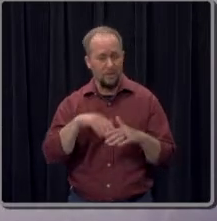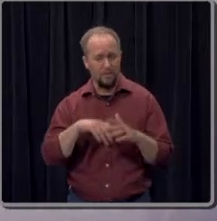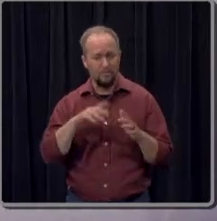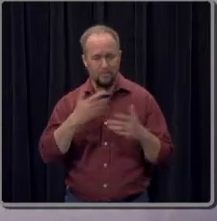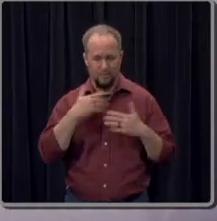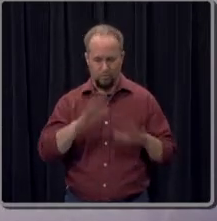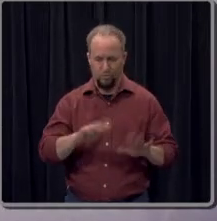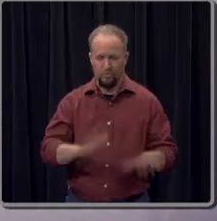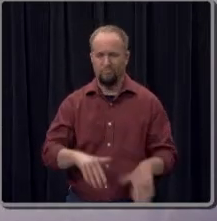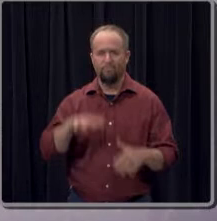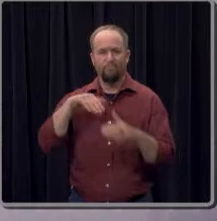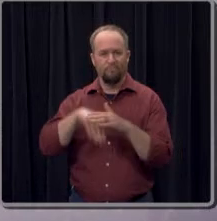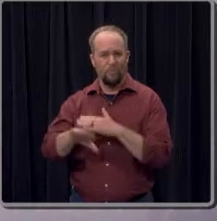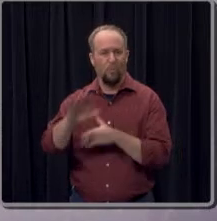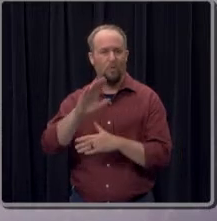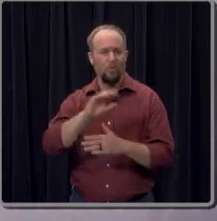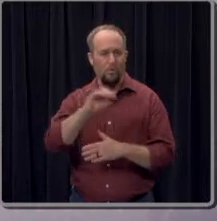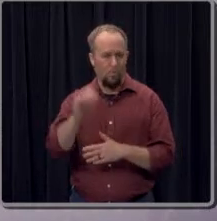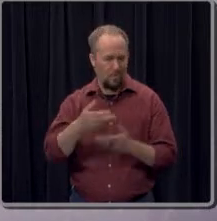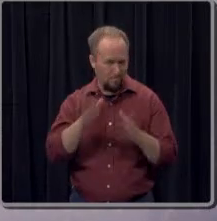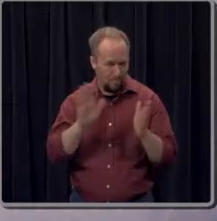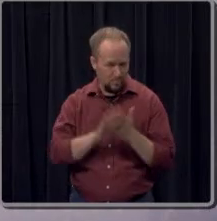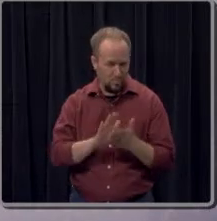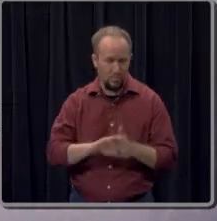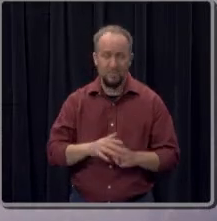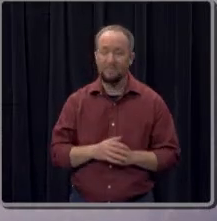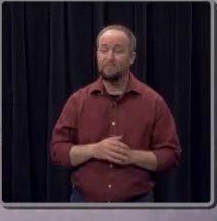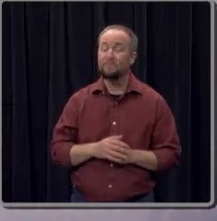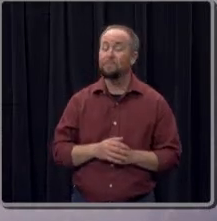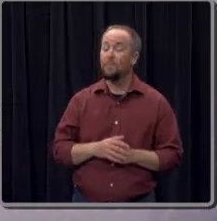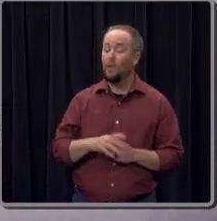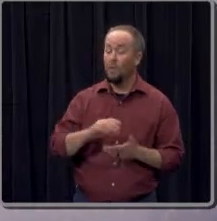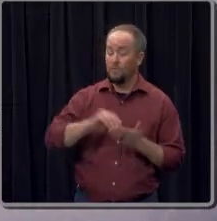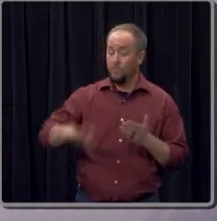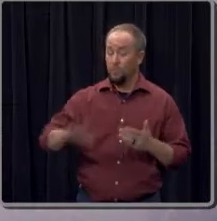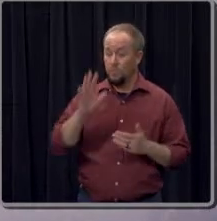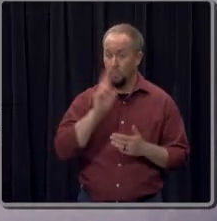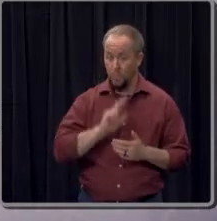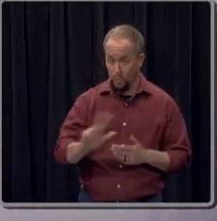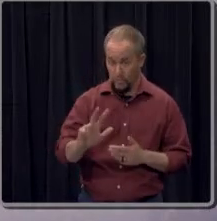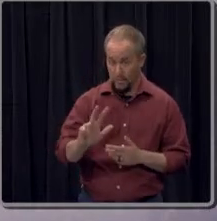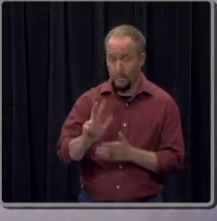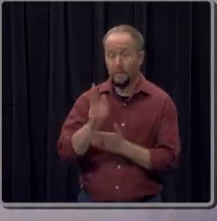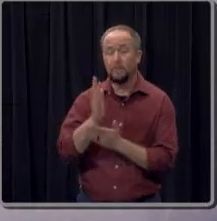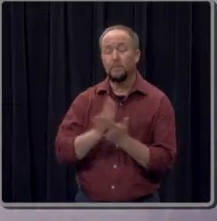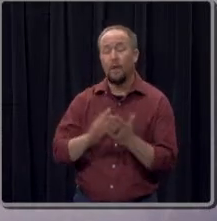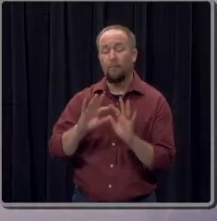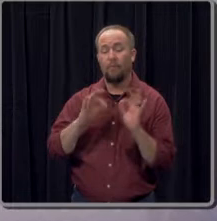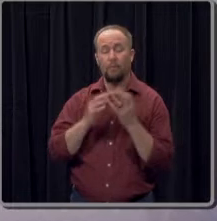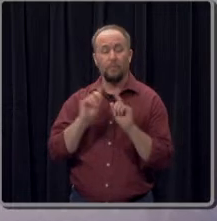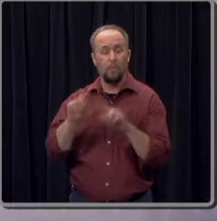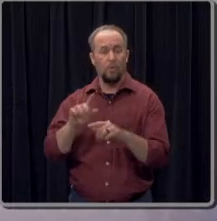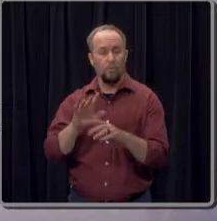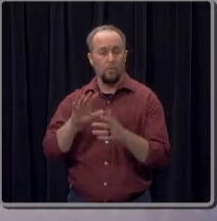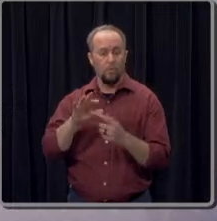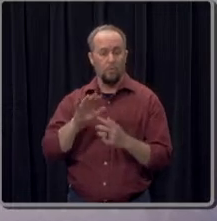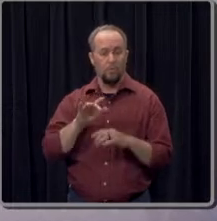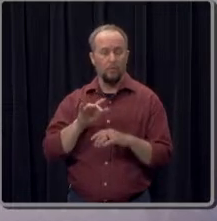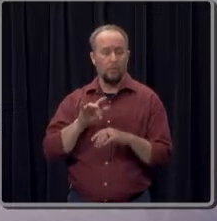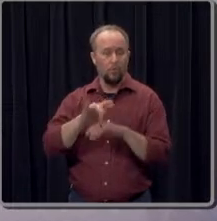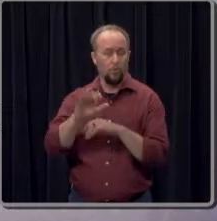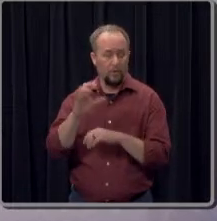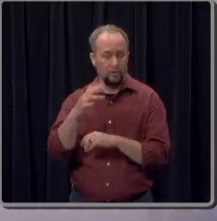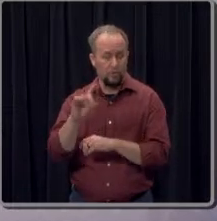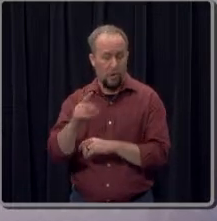Schools. Next, as our students turn 3, some of our families transition into our early childhood special education program.